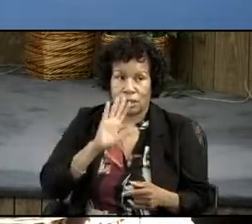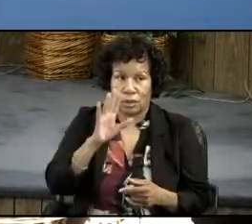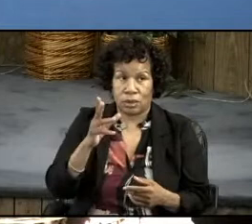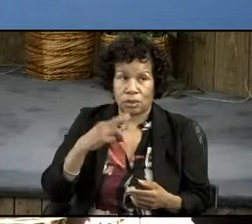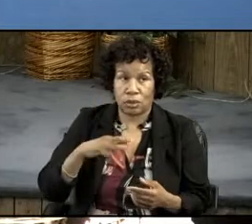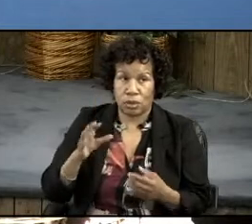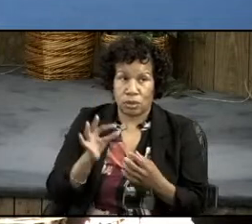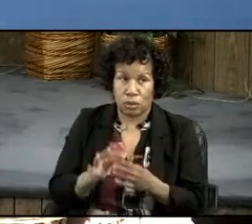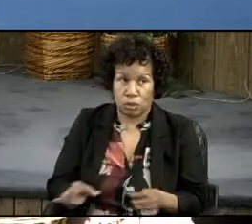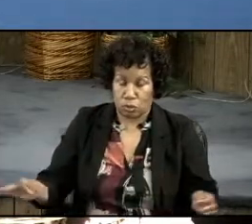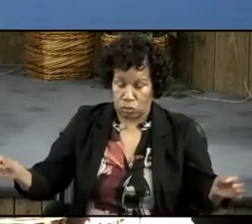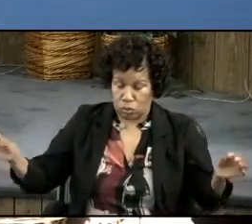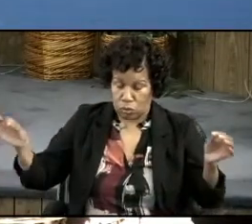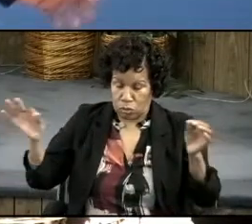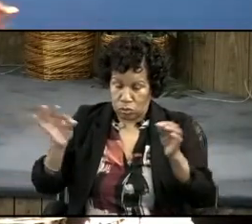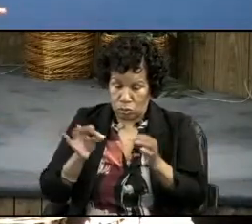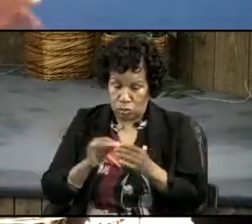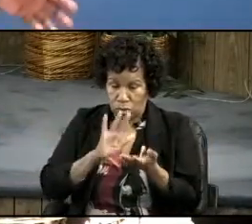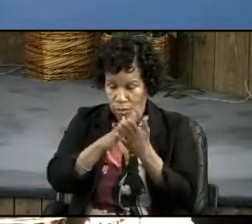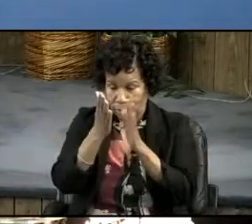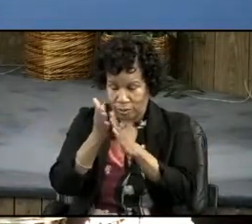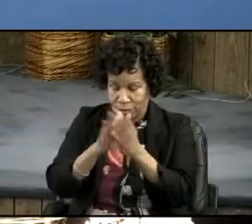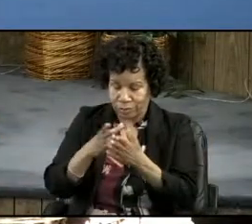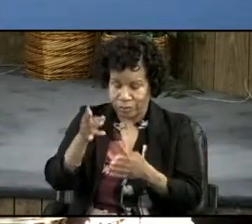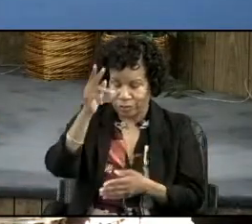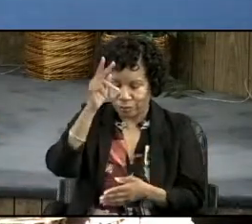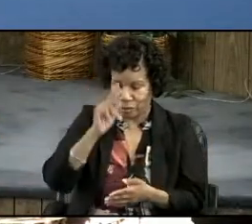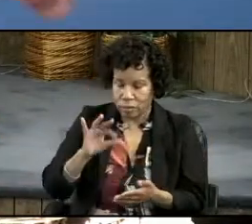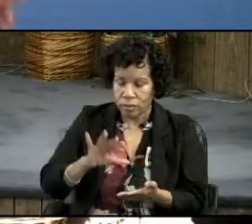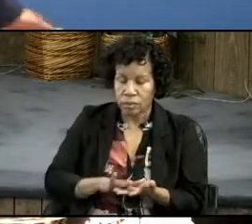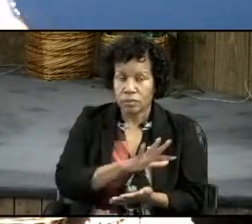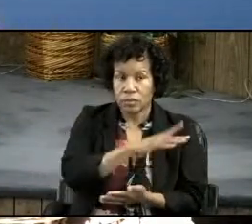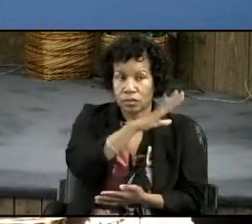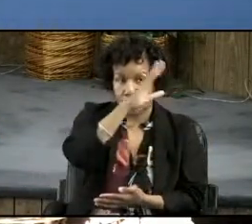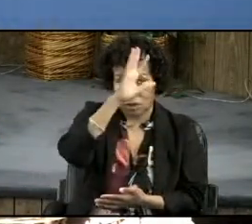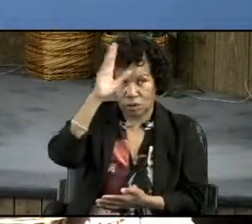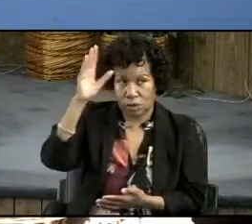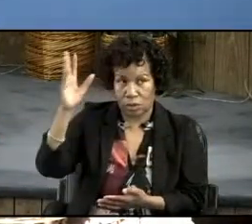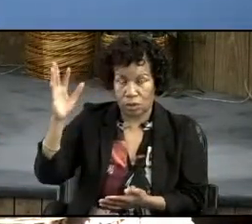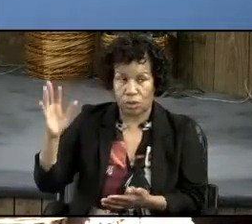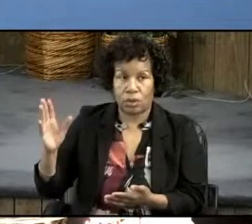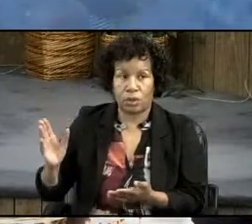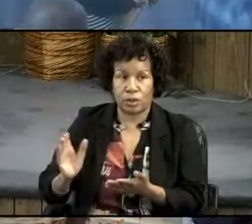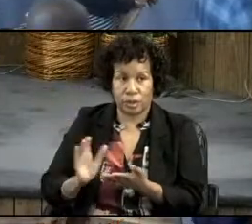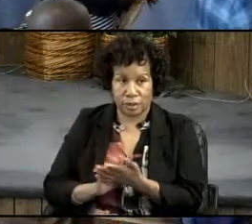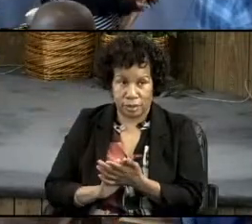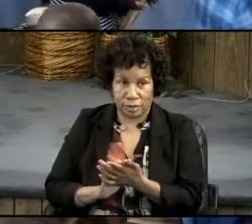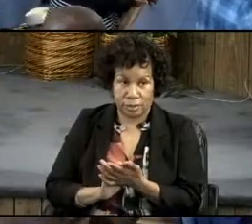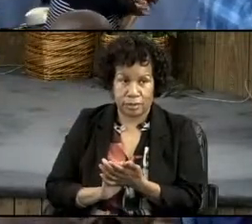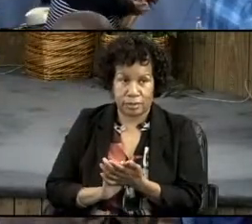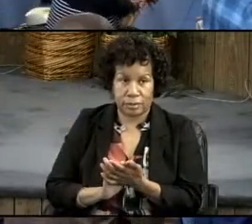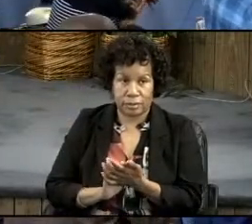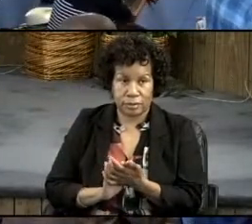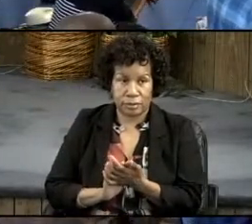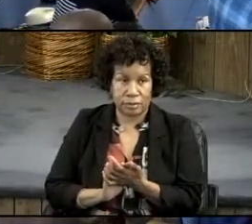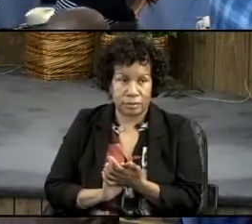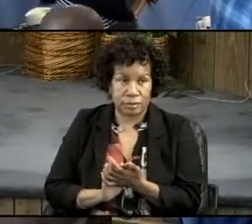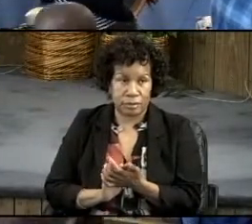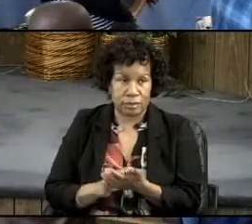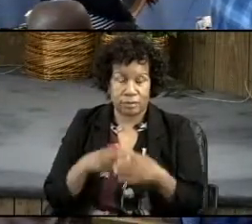the praise, the honor, and the glory. You never seen the righteous forsaken or your seed.